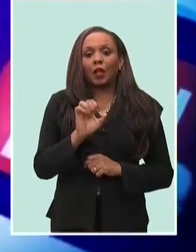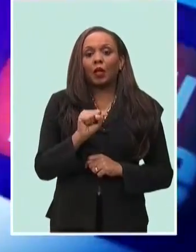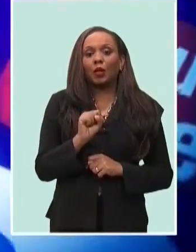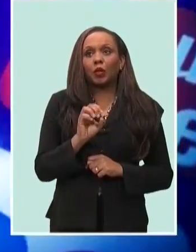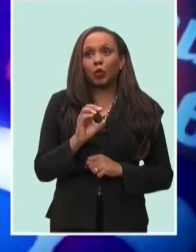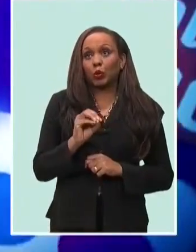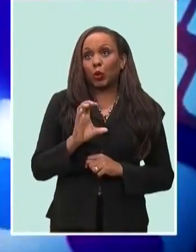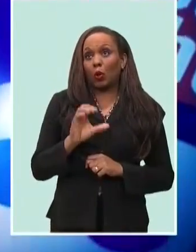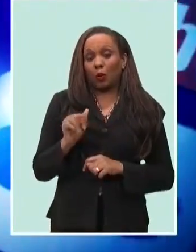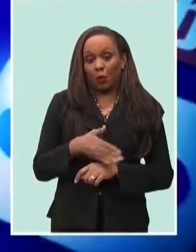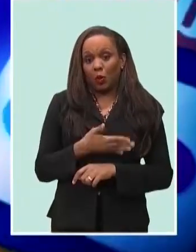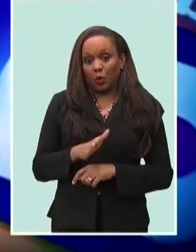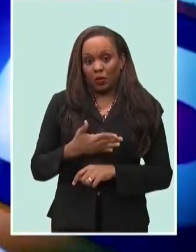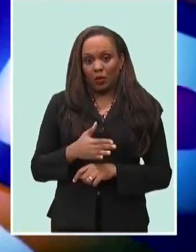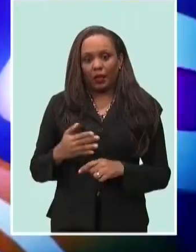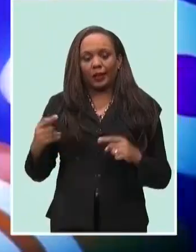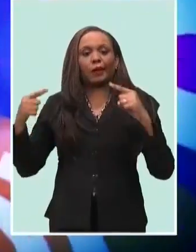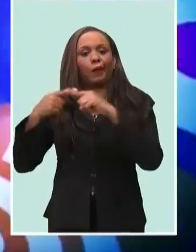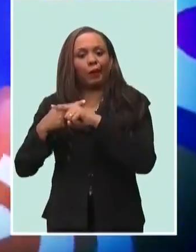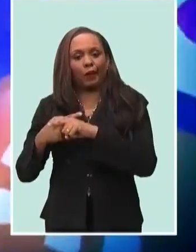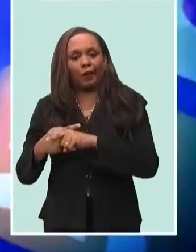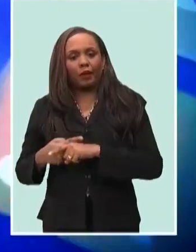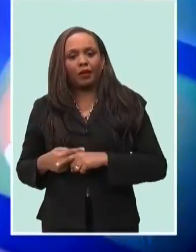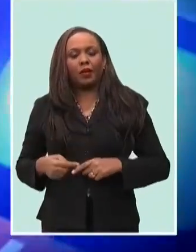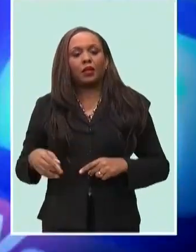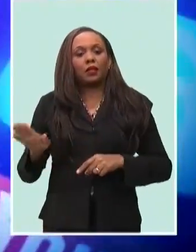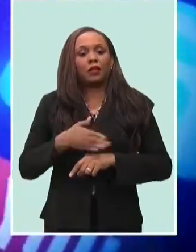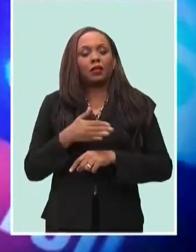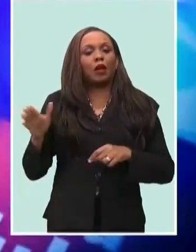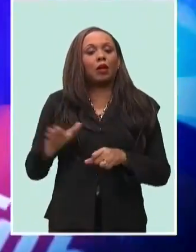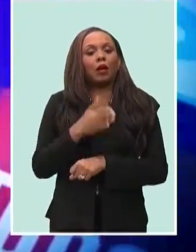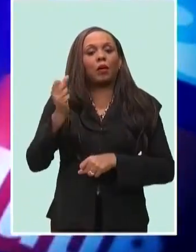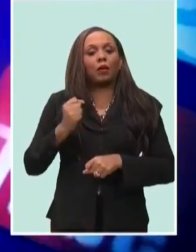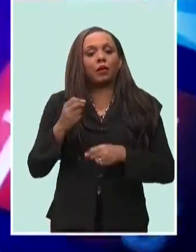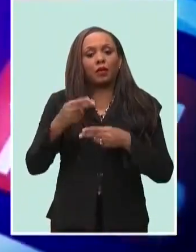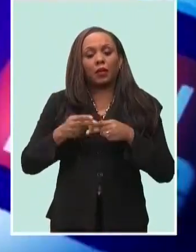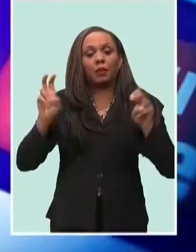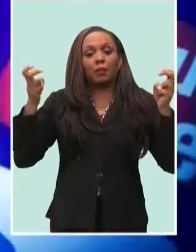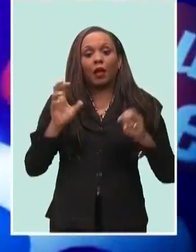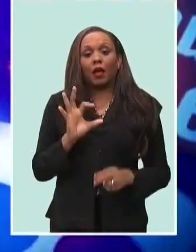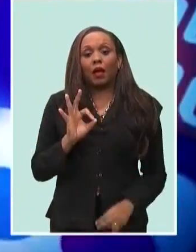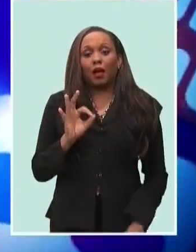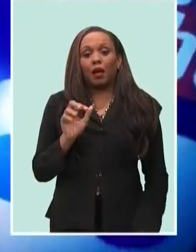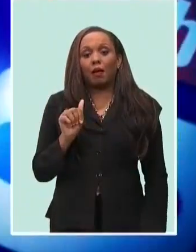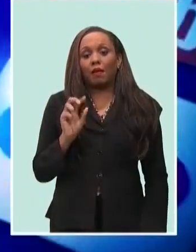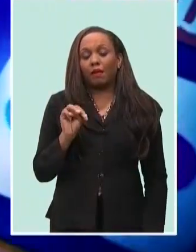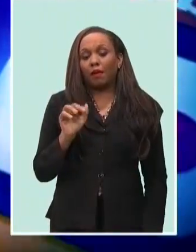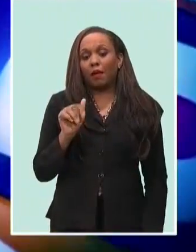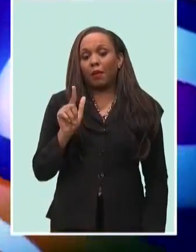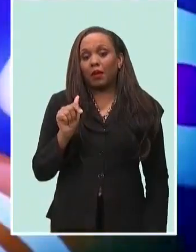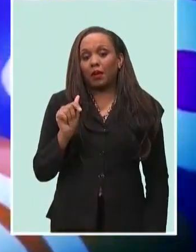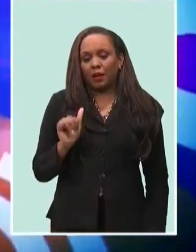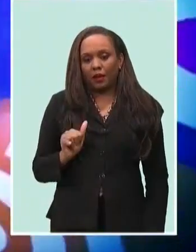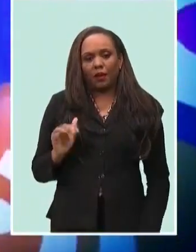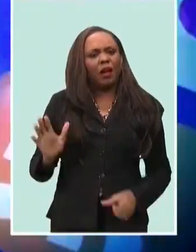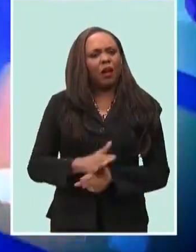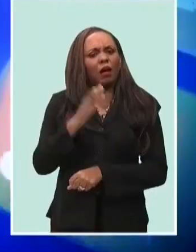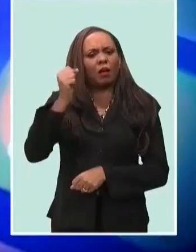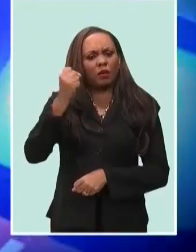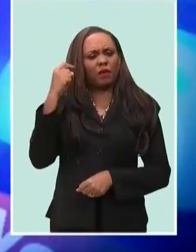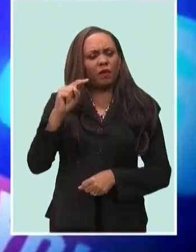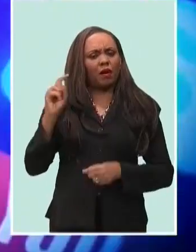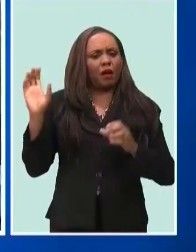intertwined. Family, a collaboration between Machel Montano, Bungie Garland and Skinny Fabulous, was announced as the Road March winner for